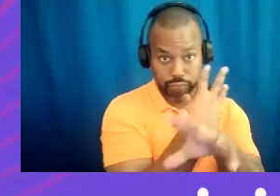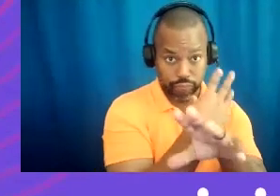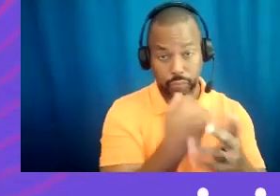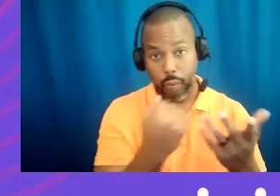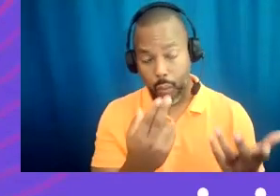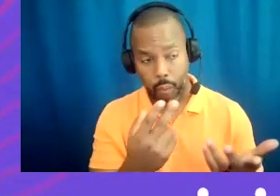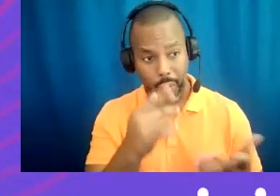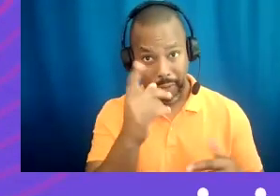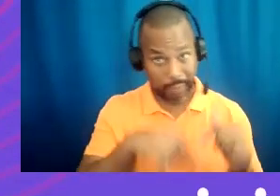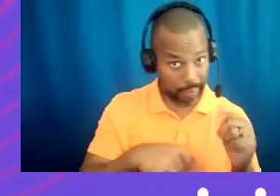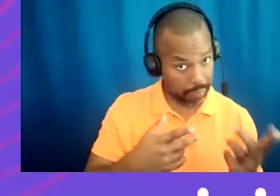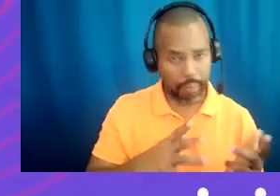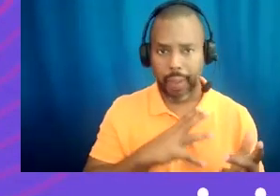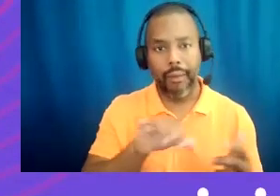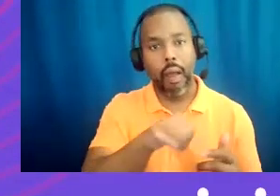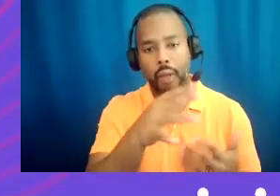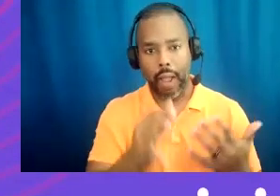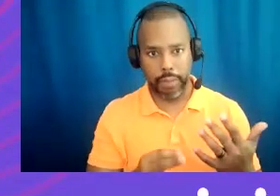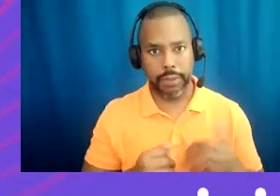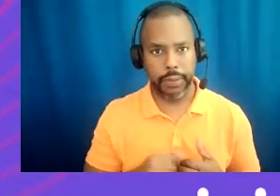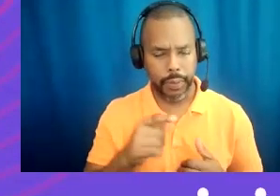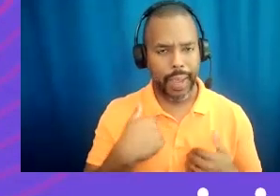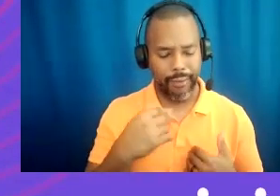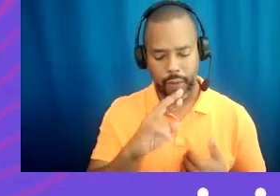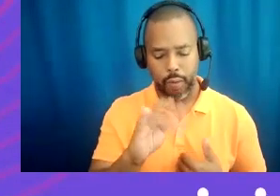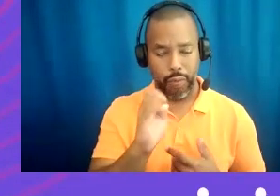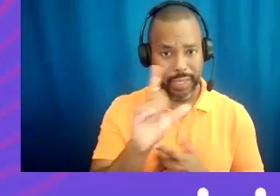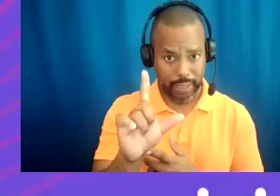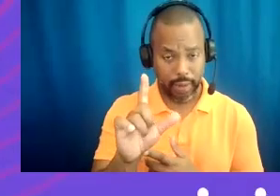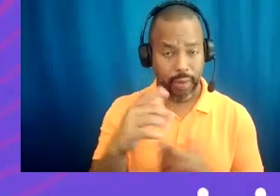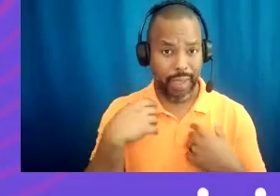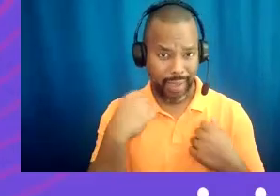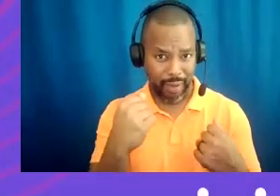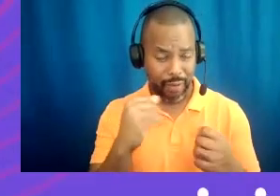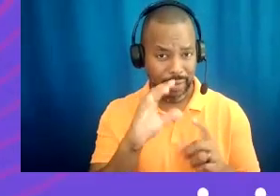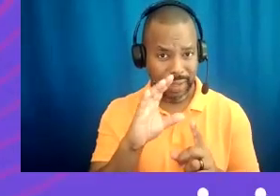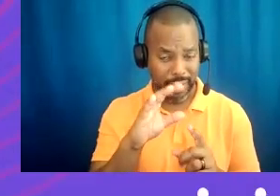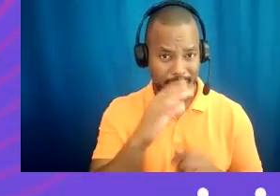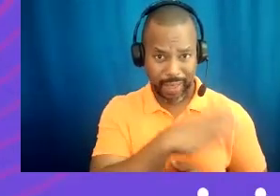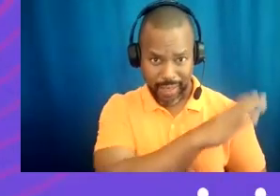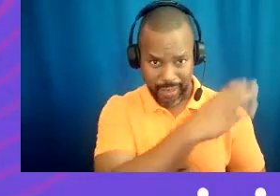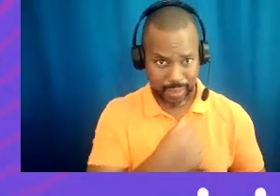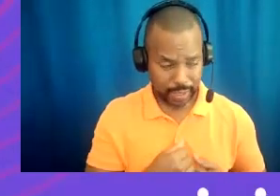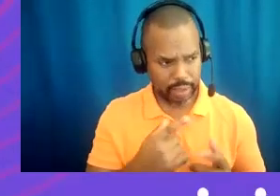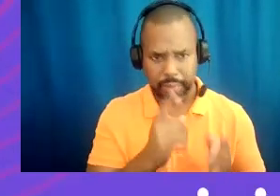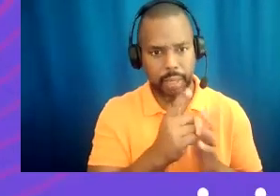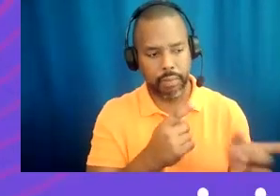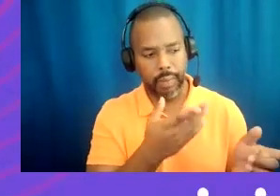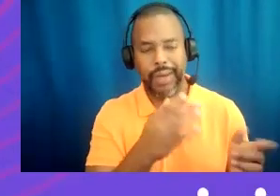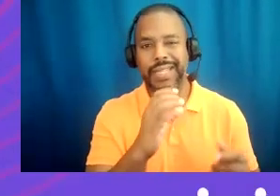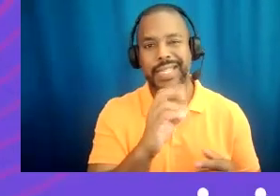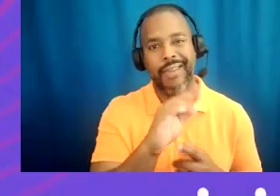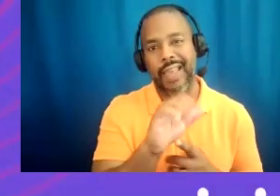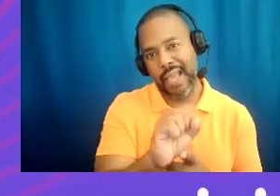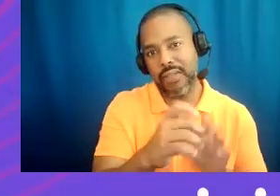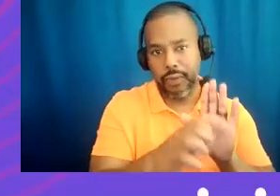they can't, you have other options. You have the retail health clinics such as Minute Clinics, which can be found at CVS. There's other